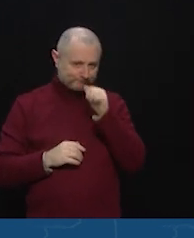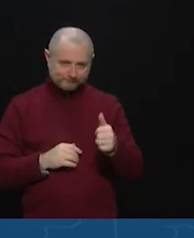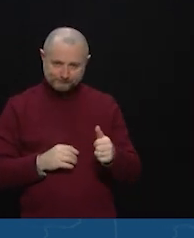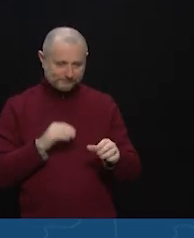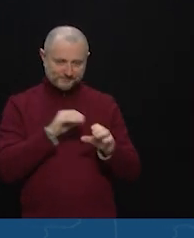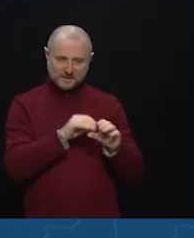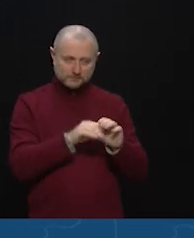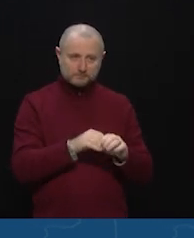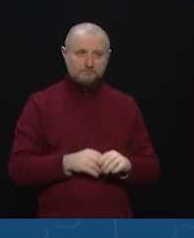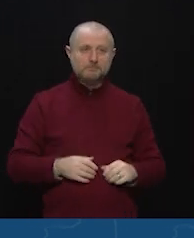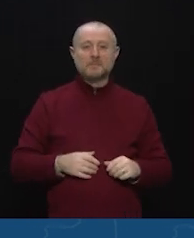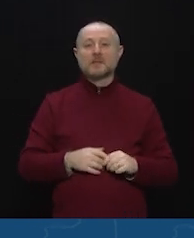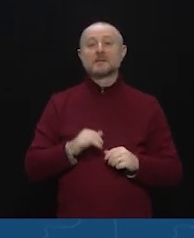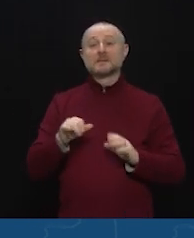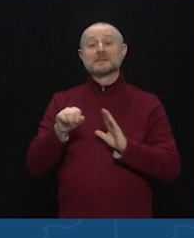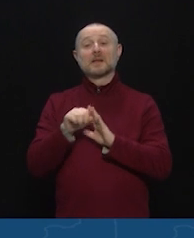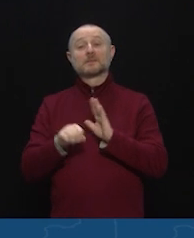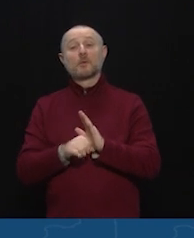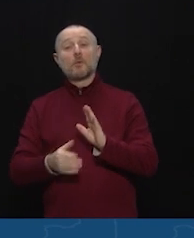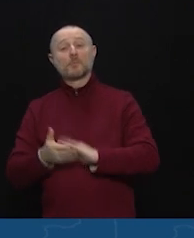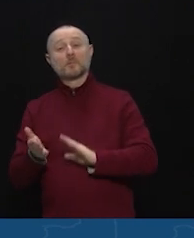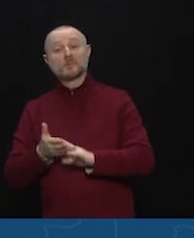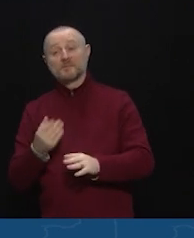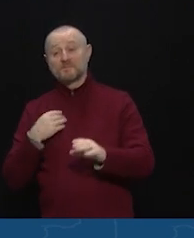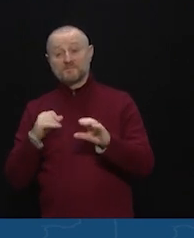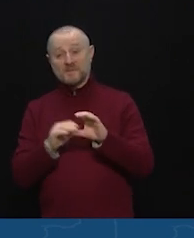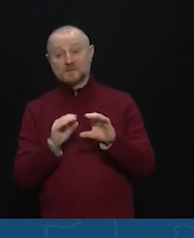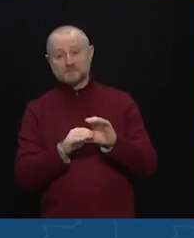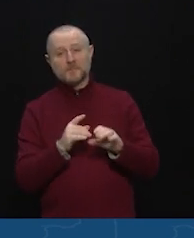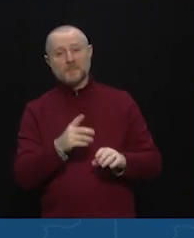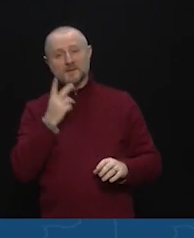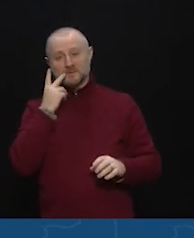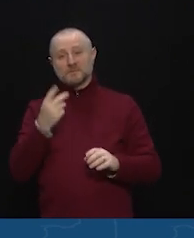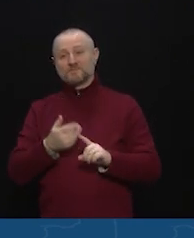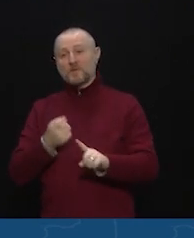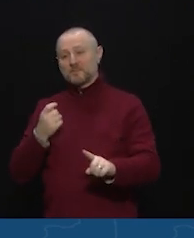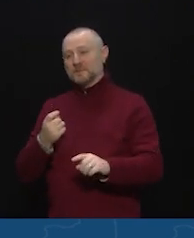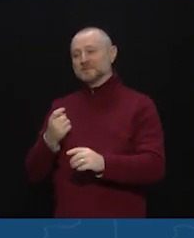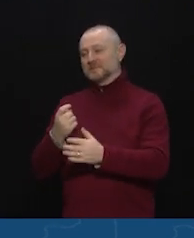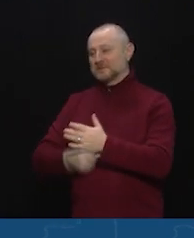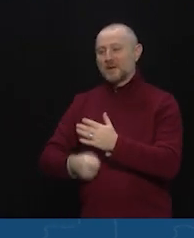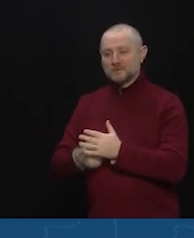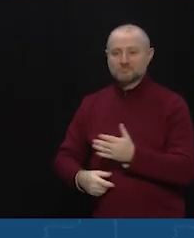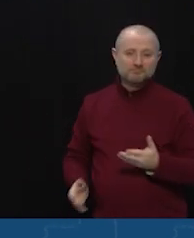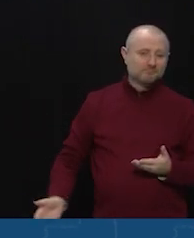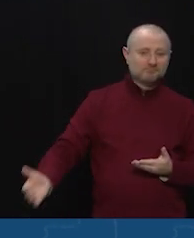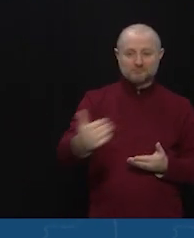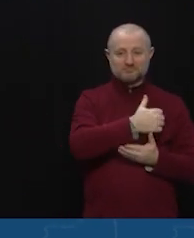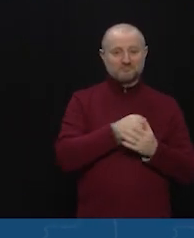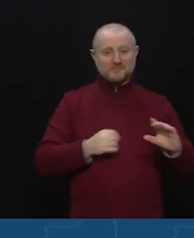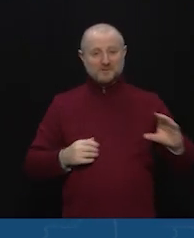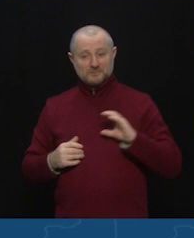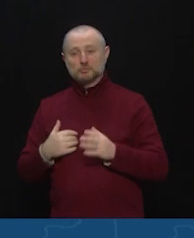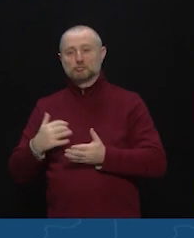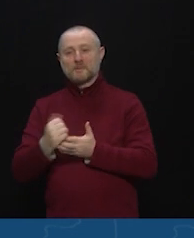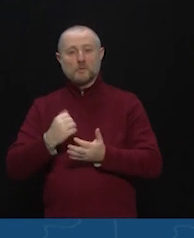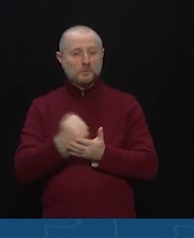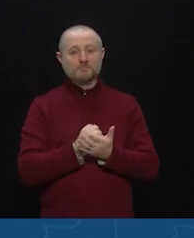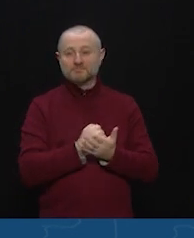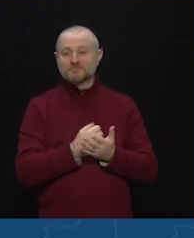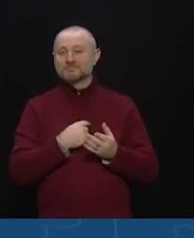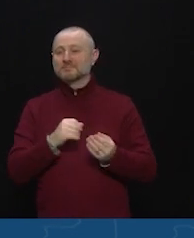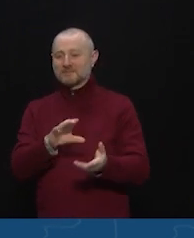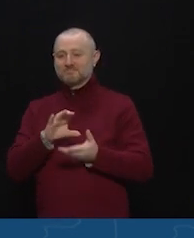at state operating funds, which is taxpayer dollars and other special revenue funds, then you'll